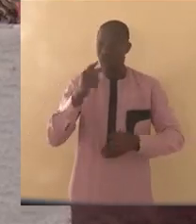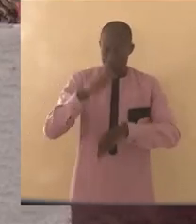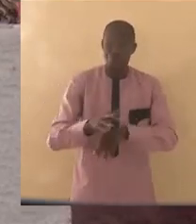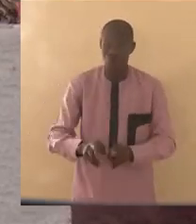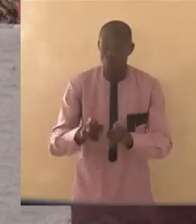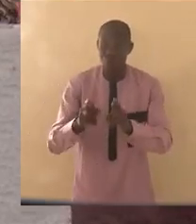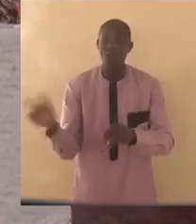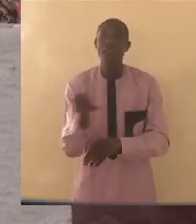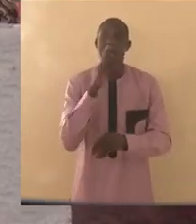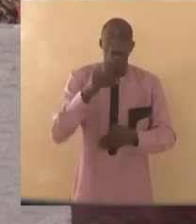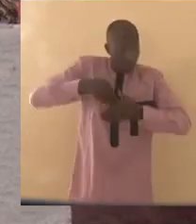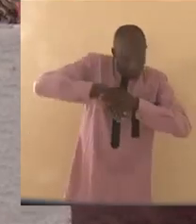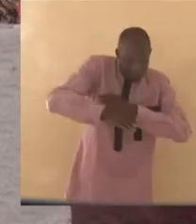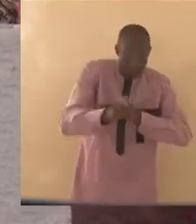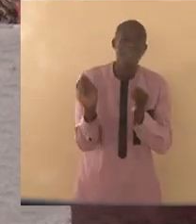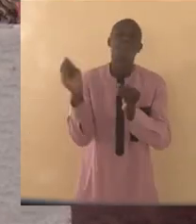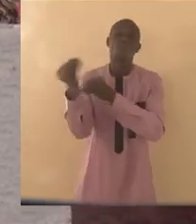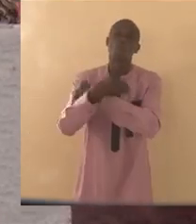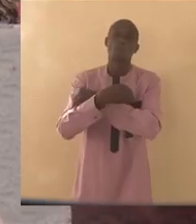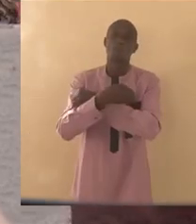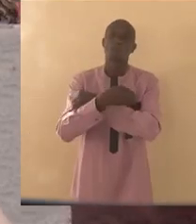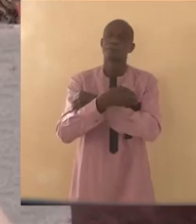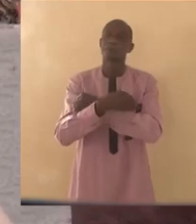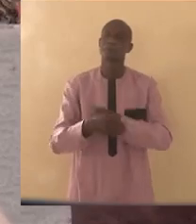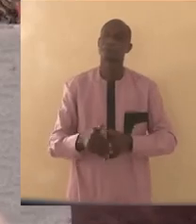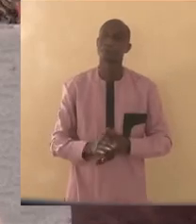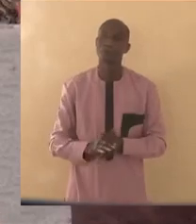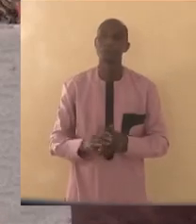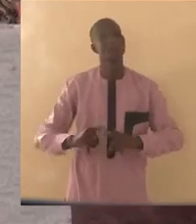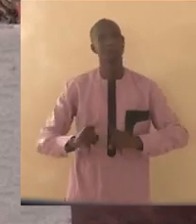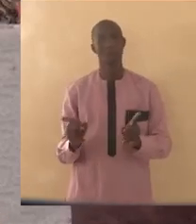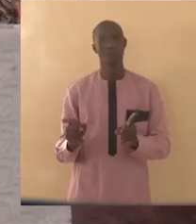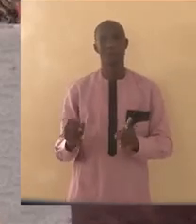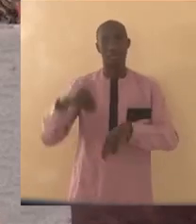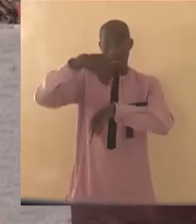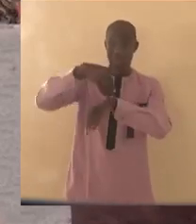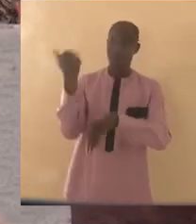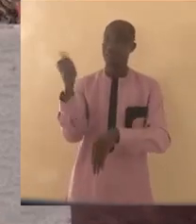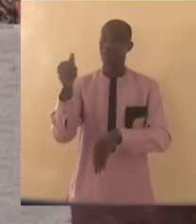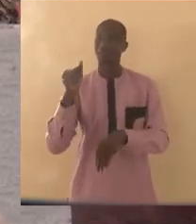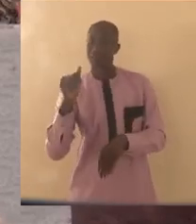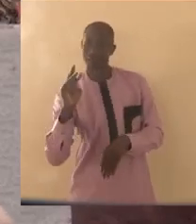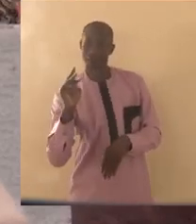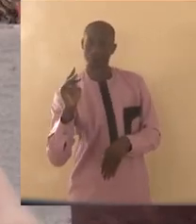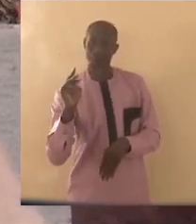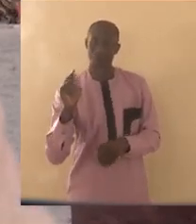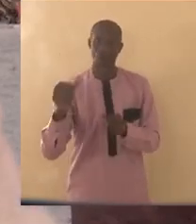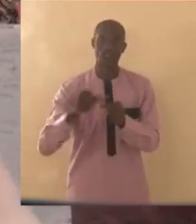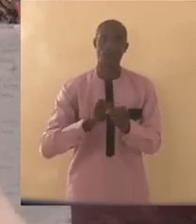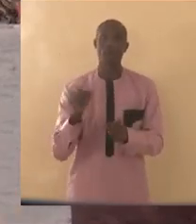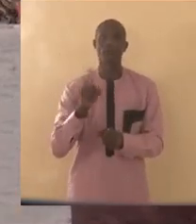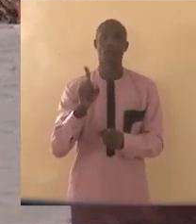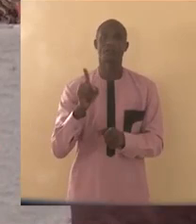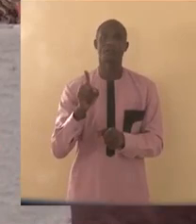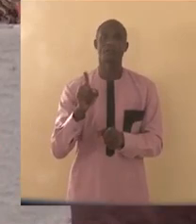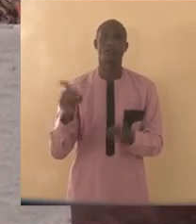streets? They are all inside offices or workshops. But at 10 a.m.,